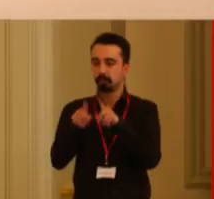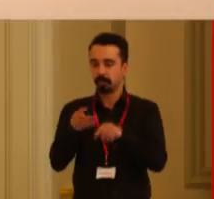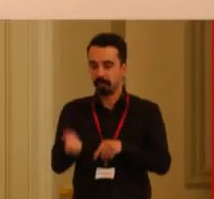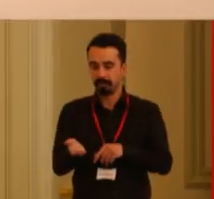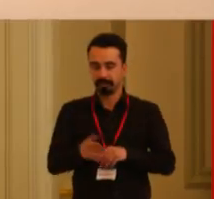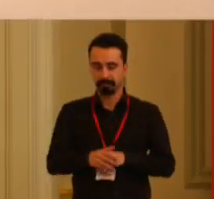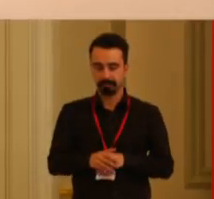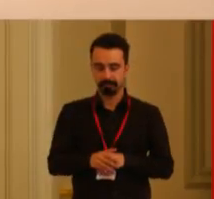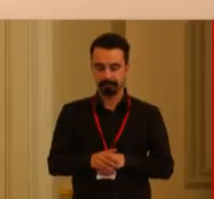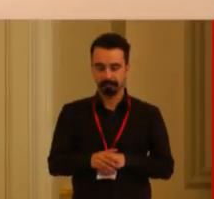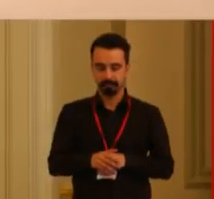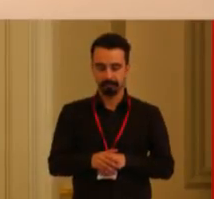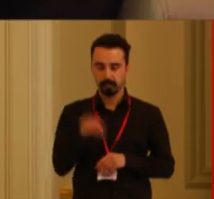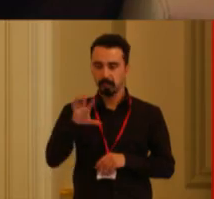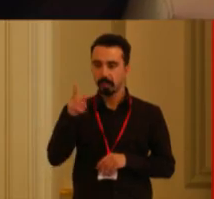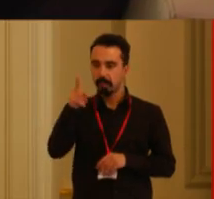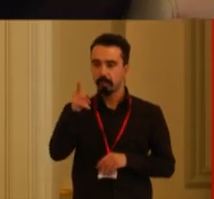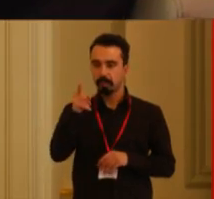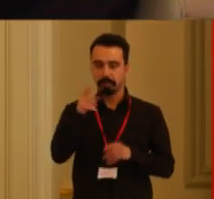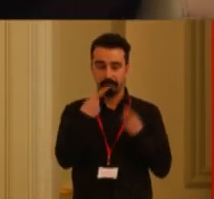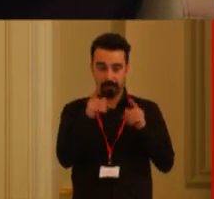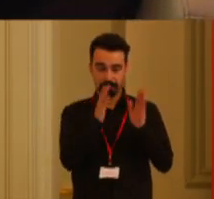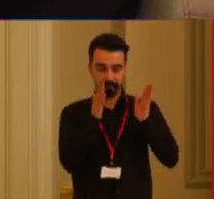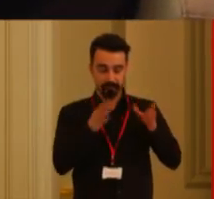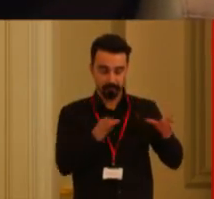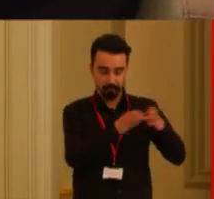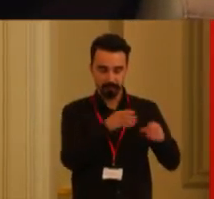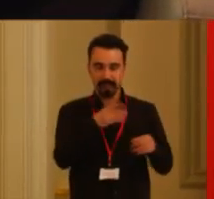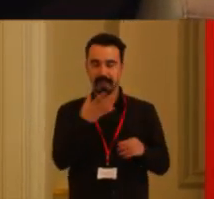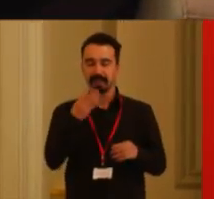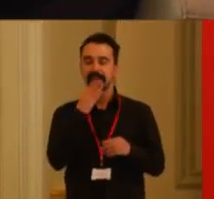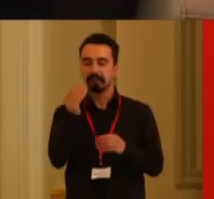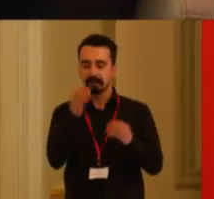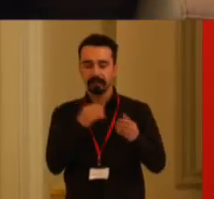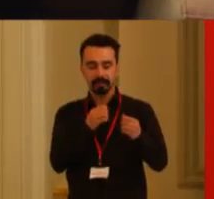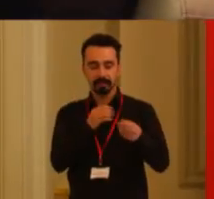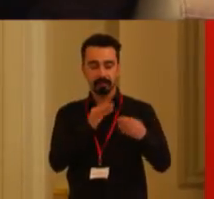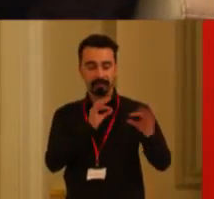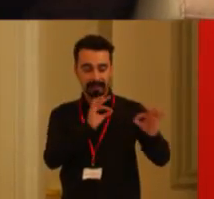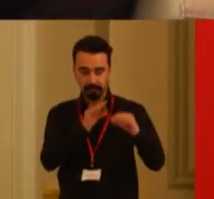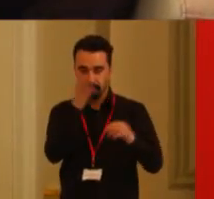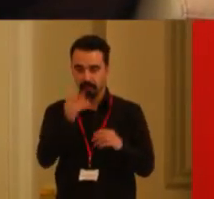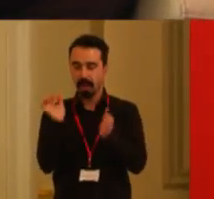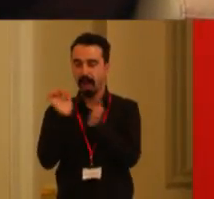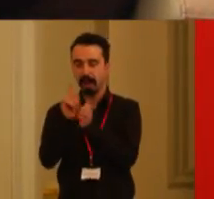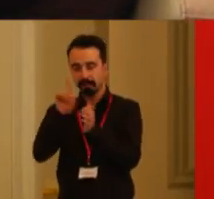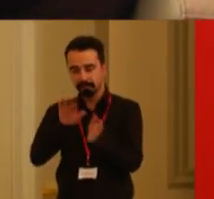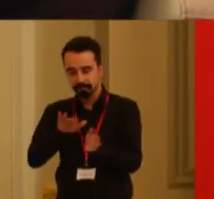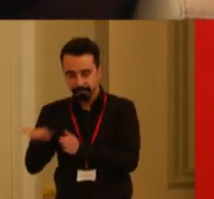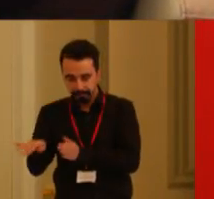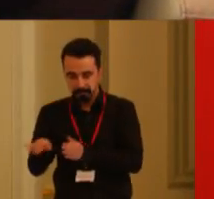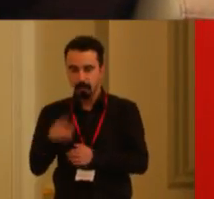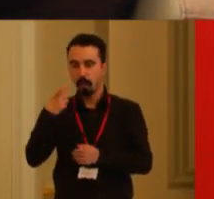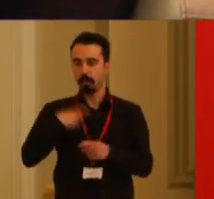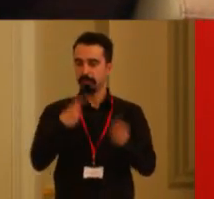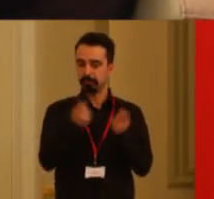there is no effort for individualization. This is embedded with the society still. So another dimension is that there are other